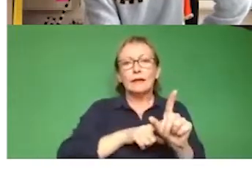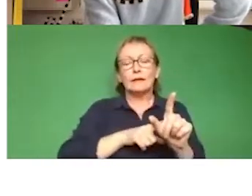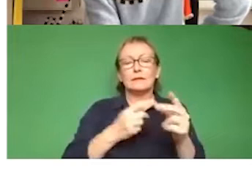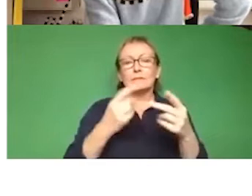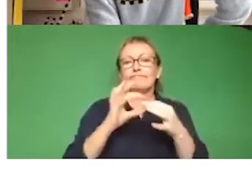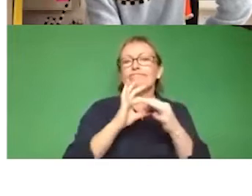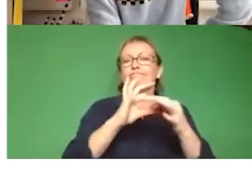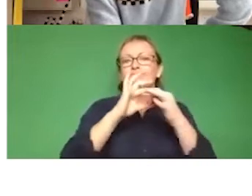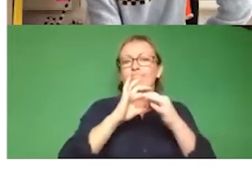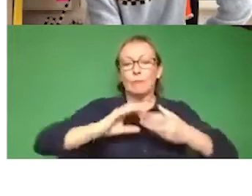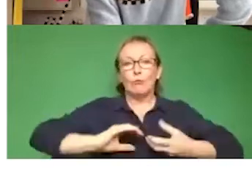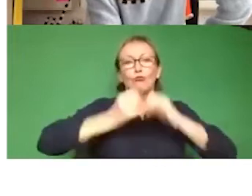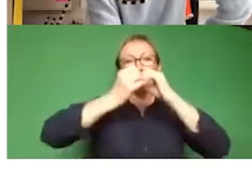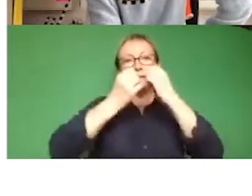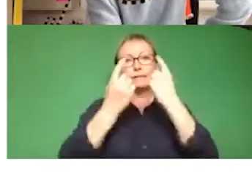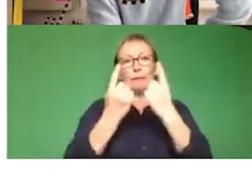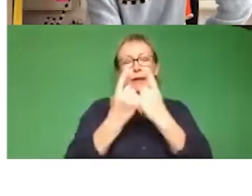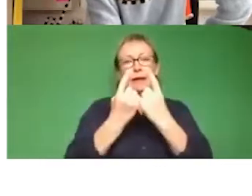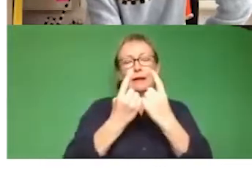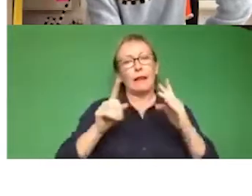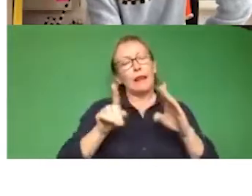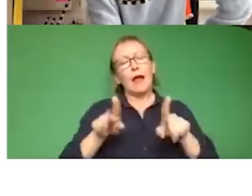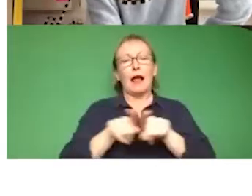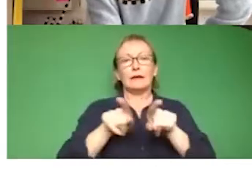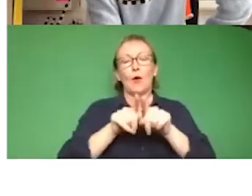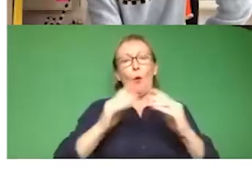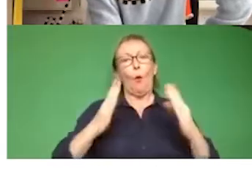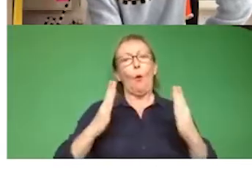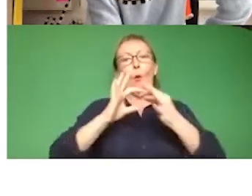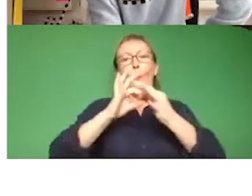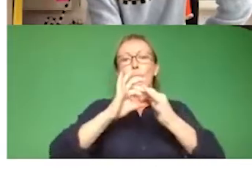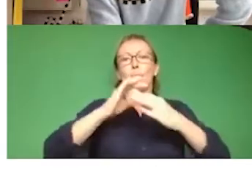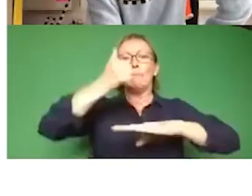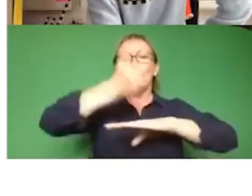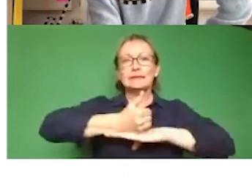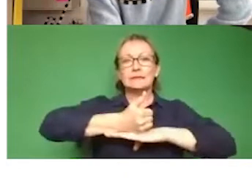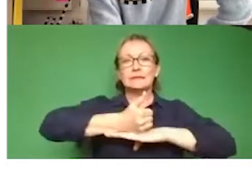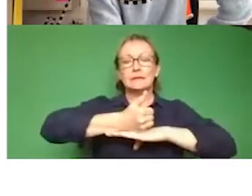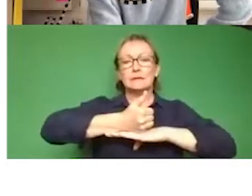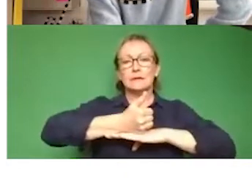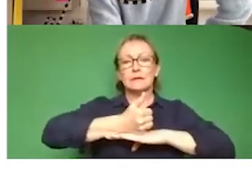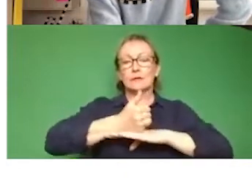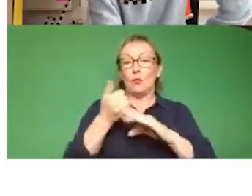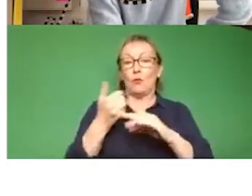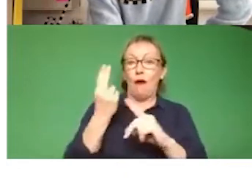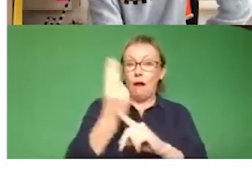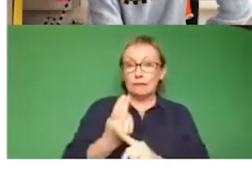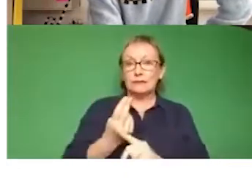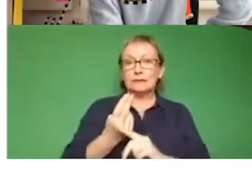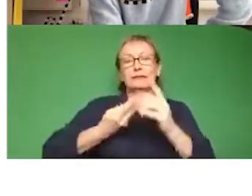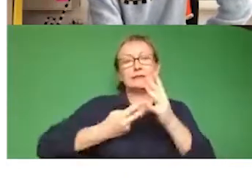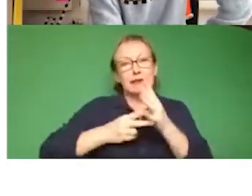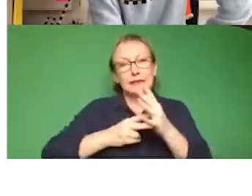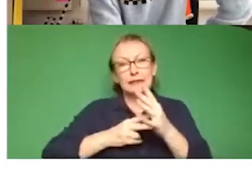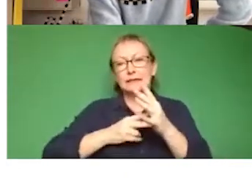create something that's a little bit more home-based and working with artists, designers, artisans